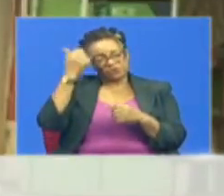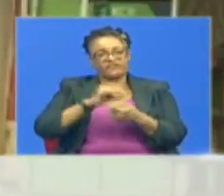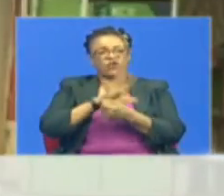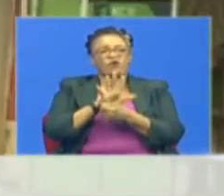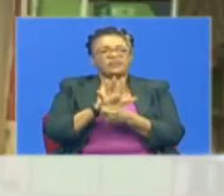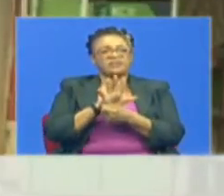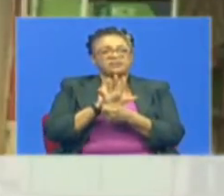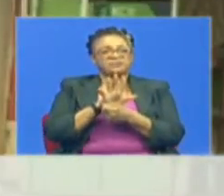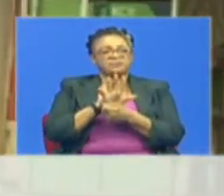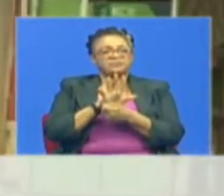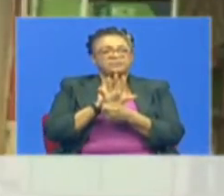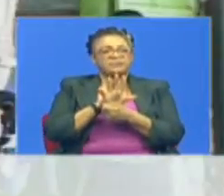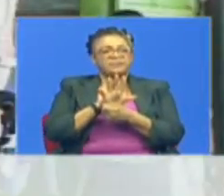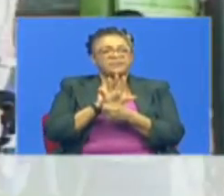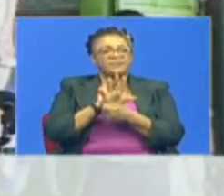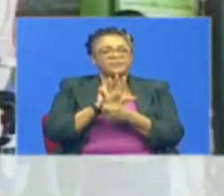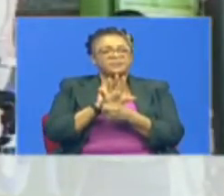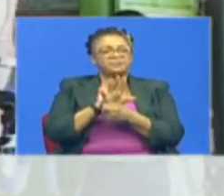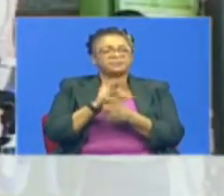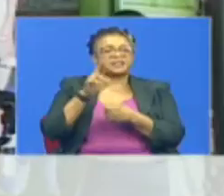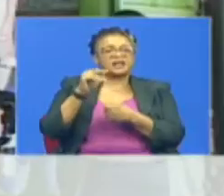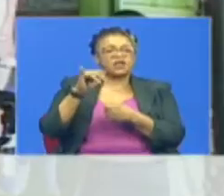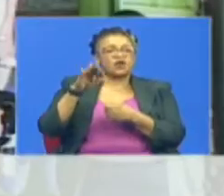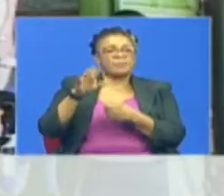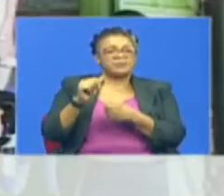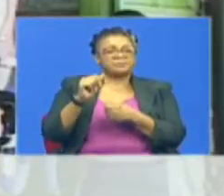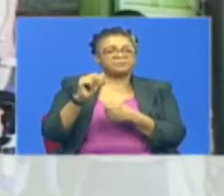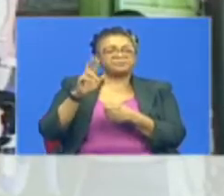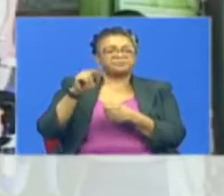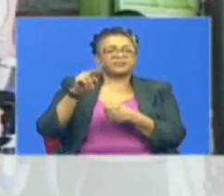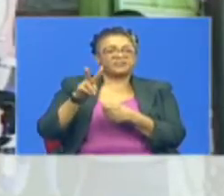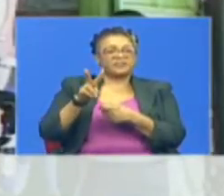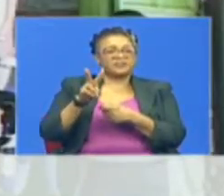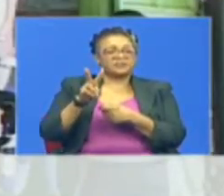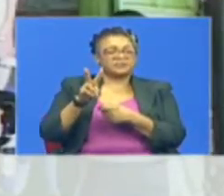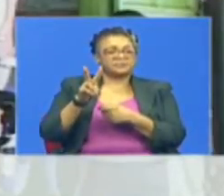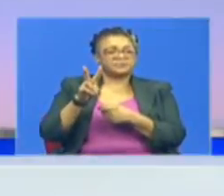pandemic. Nayoma Sampao, NTV.